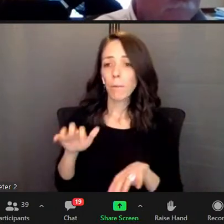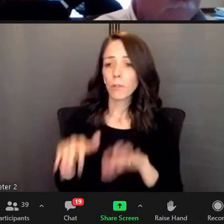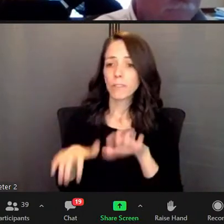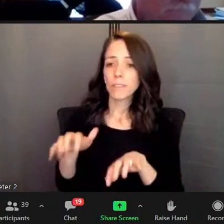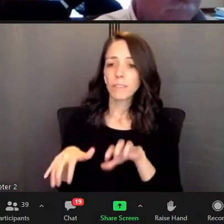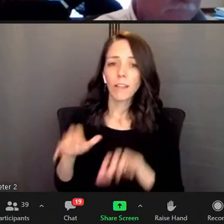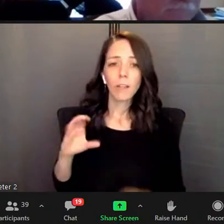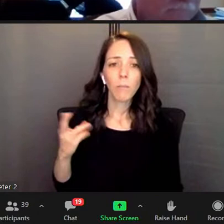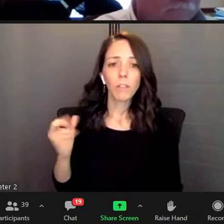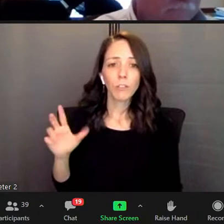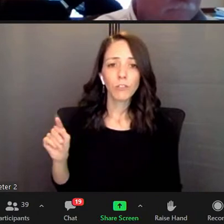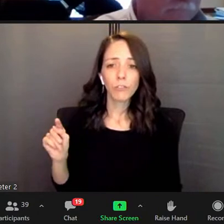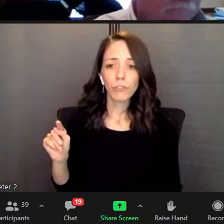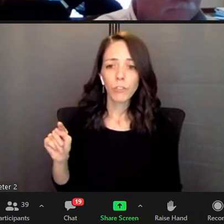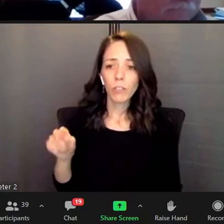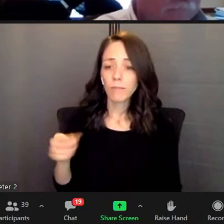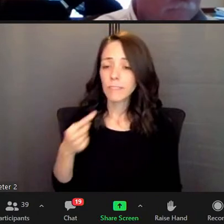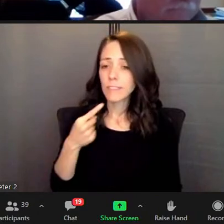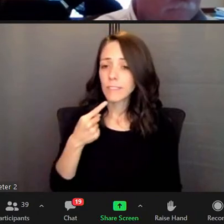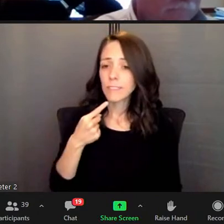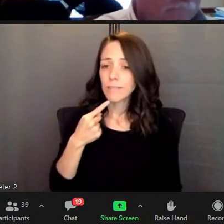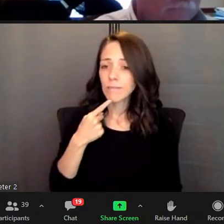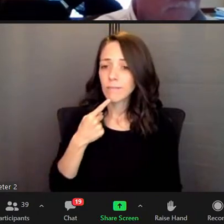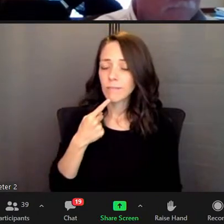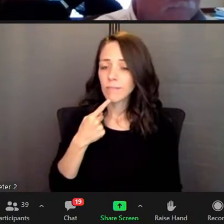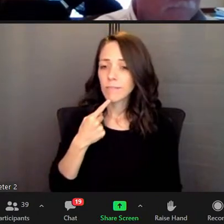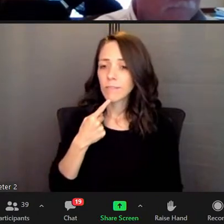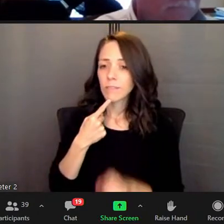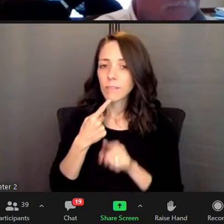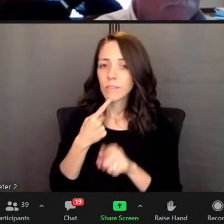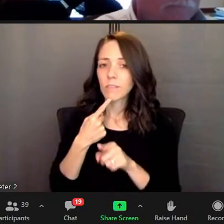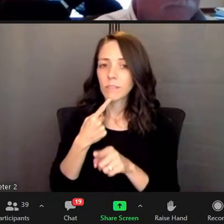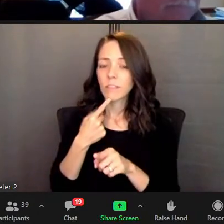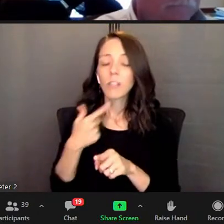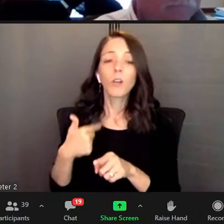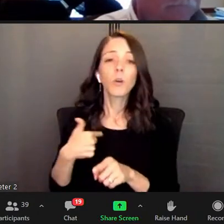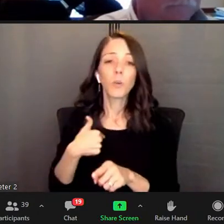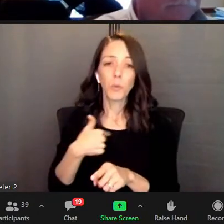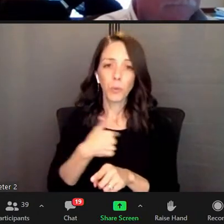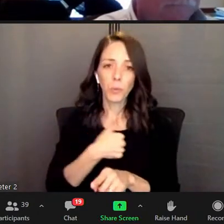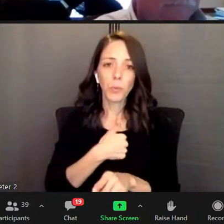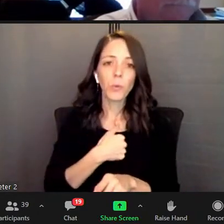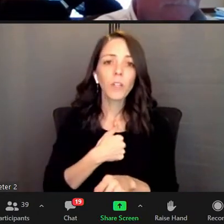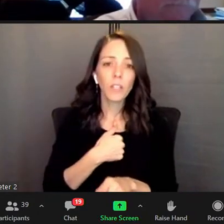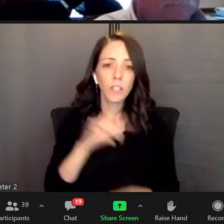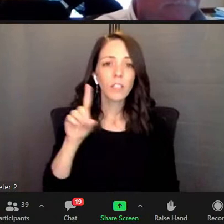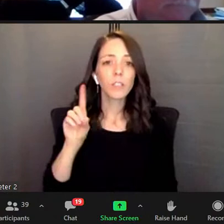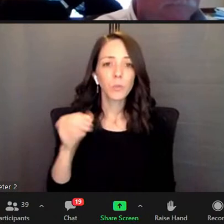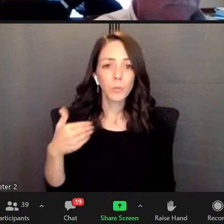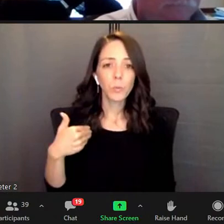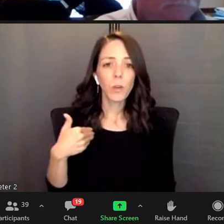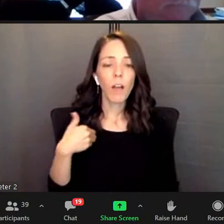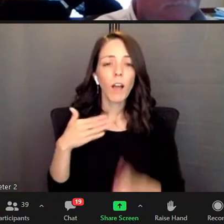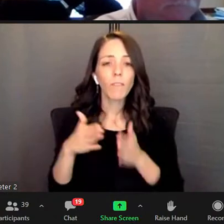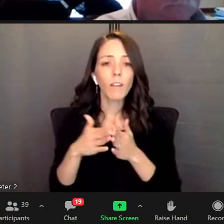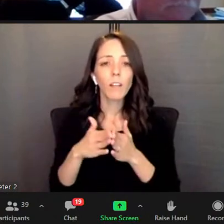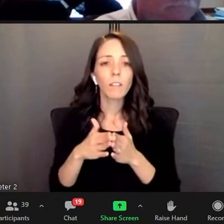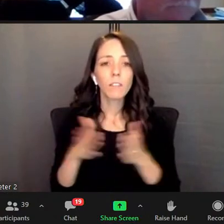chat and has therefore reminded me that we do have a general assistance